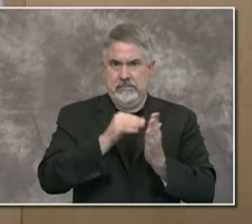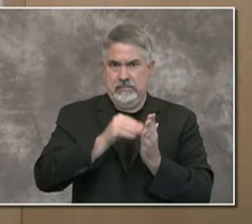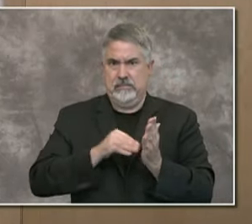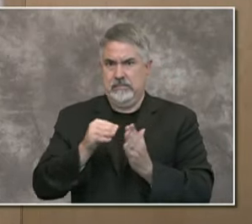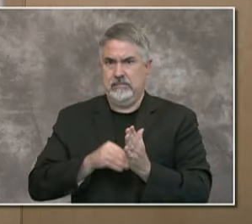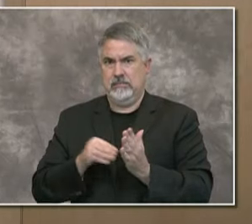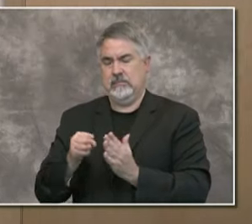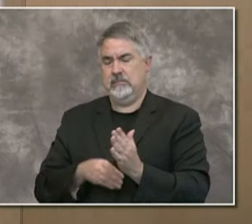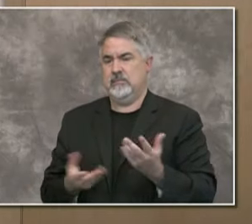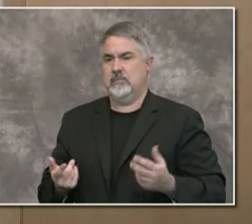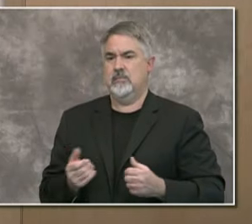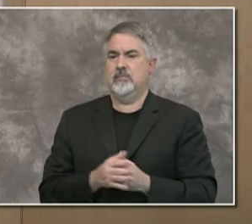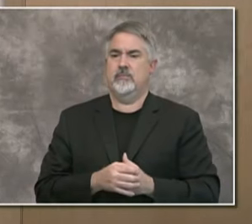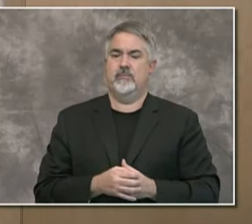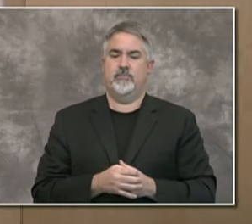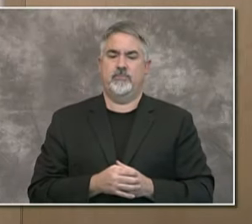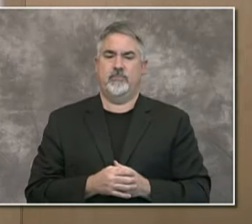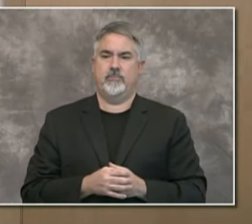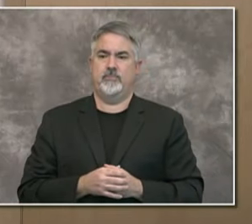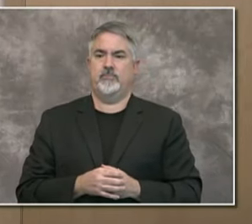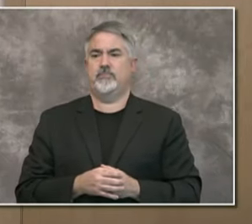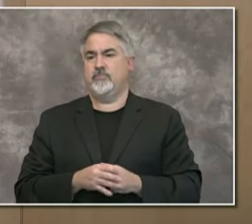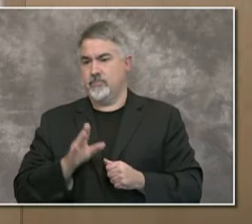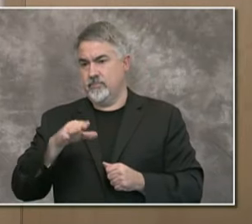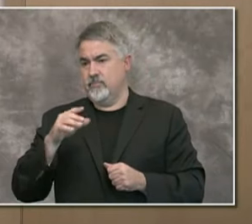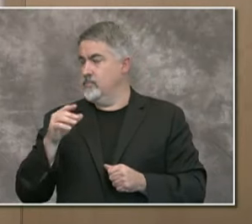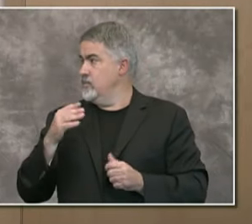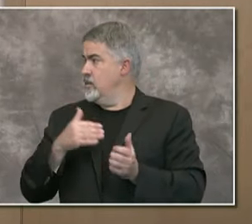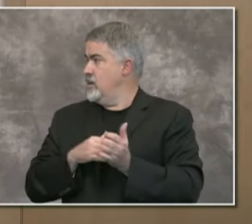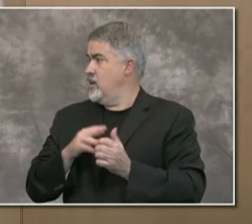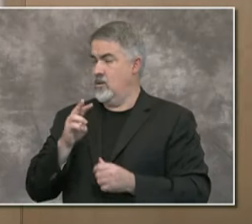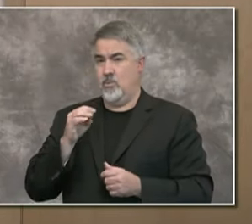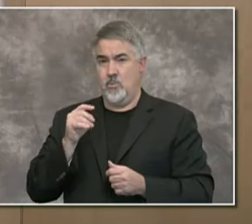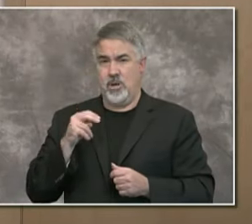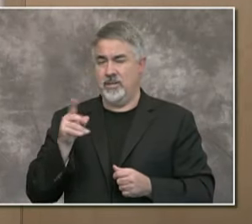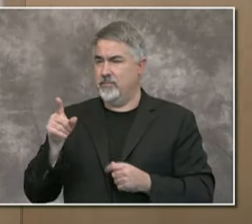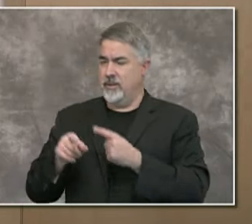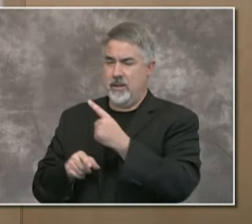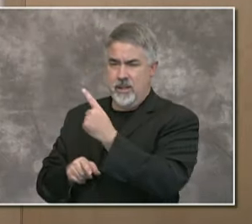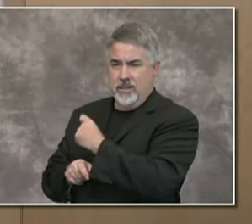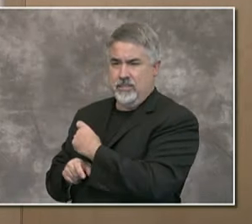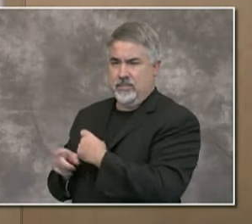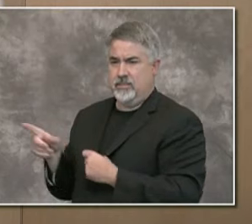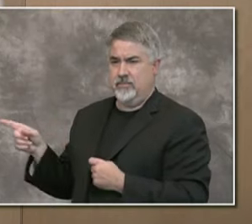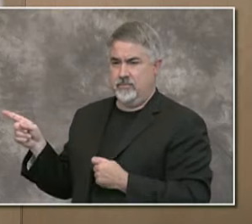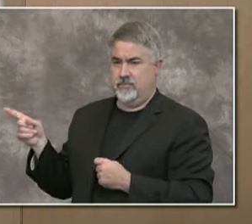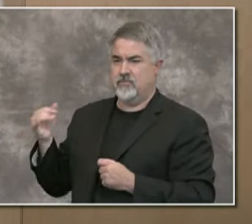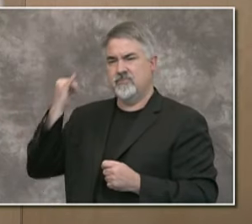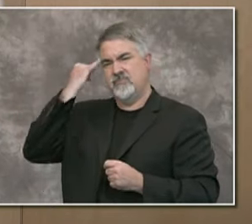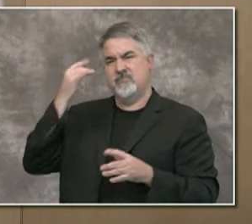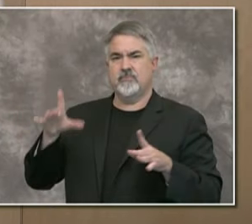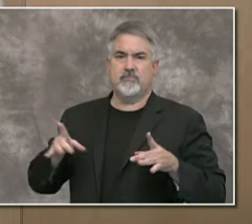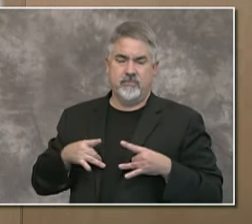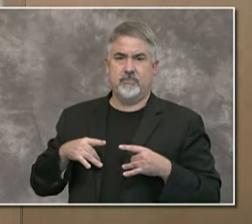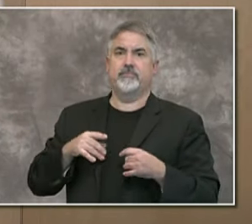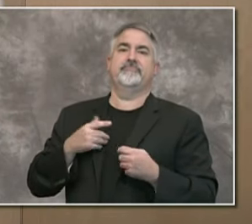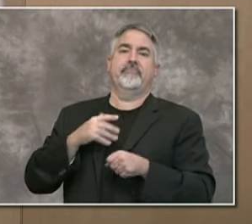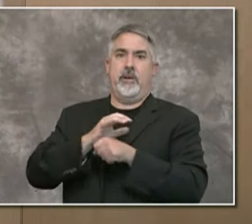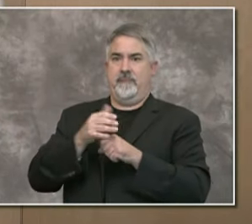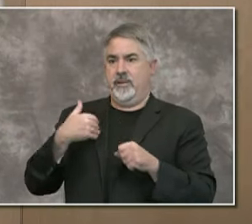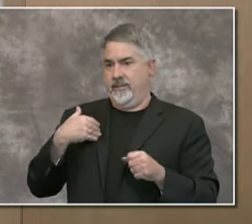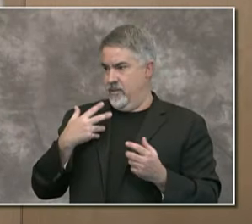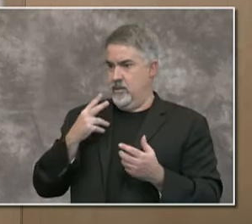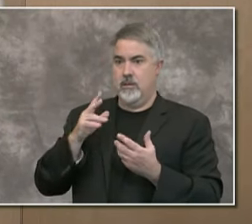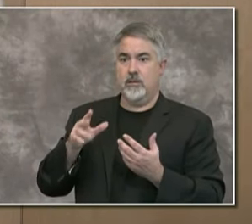So, Dr. Wooten, while you may contact the positive person within a matter of hours, is it fair to say that it could